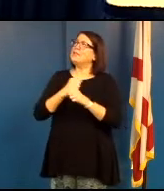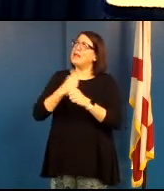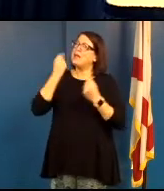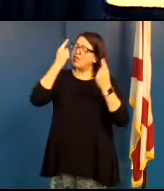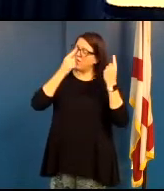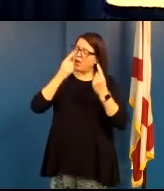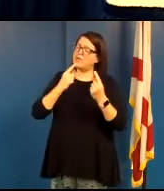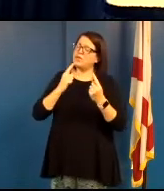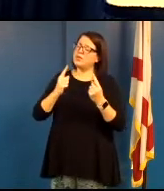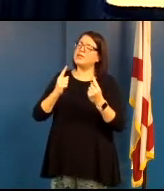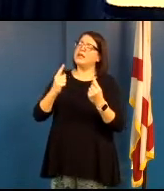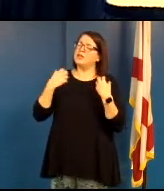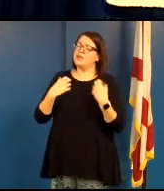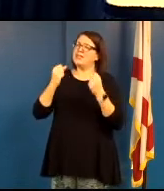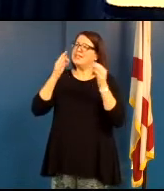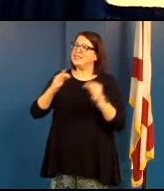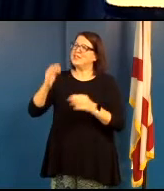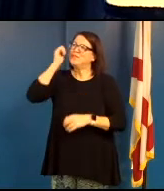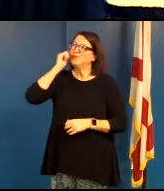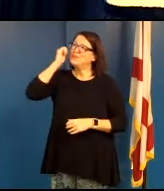basis. In your name, amen.